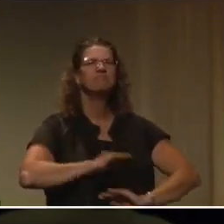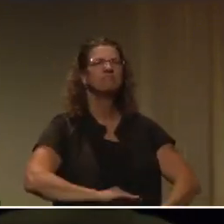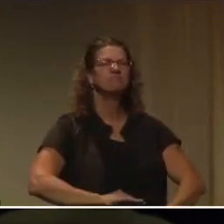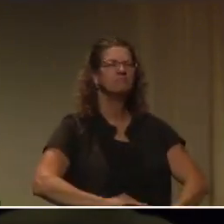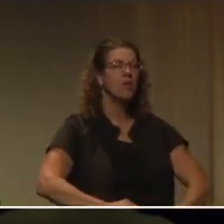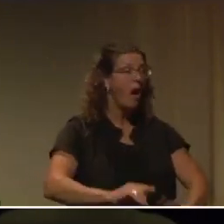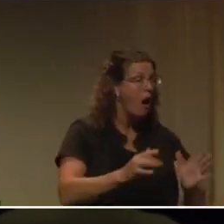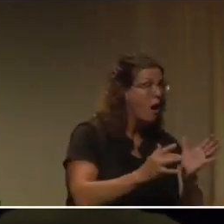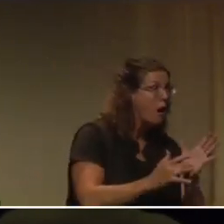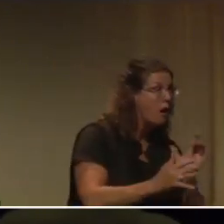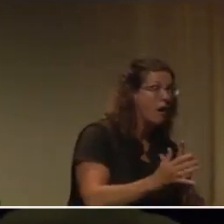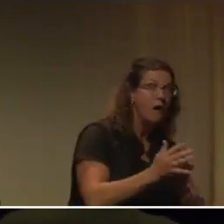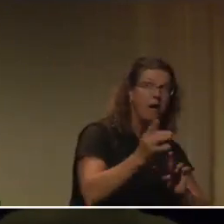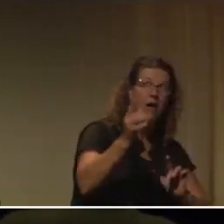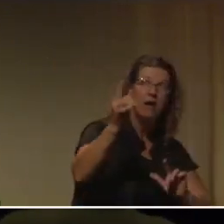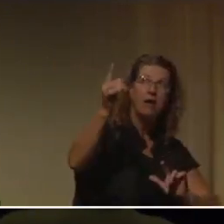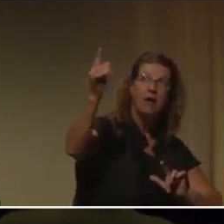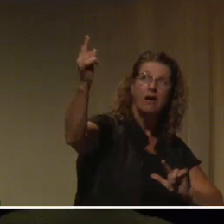And you came